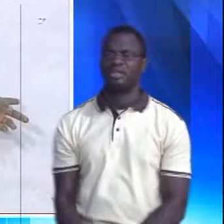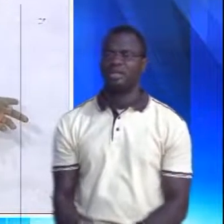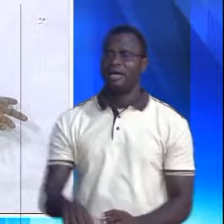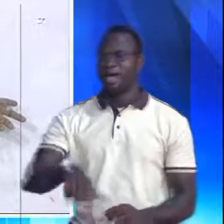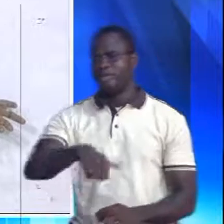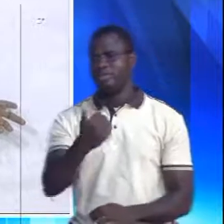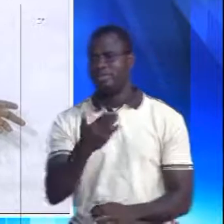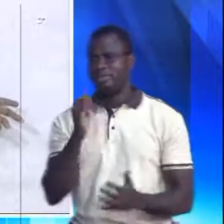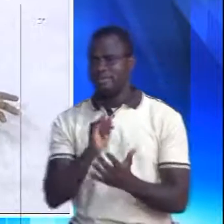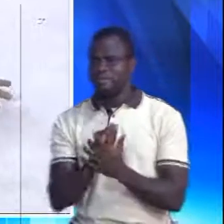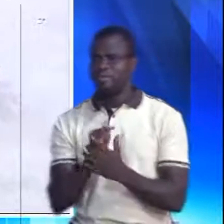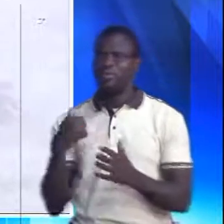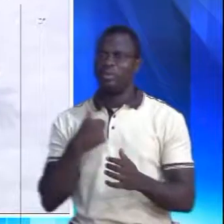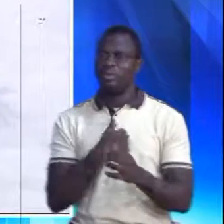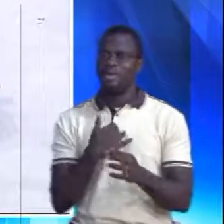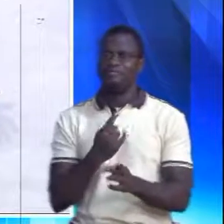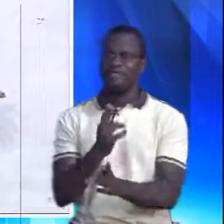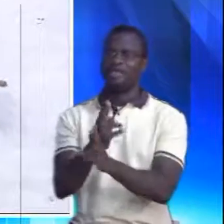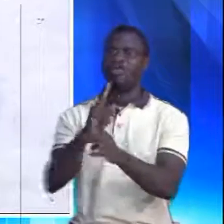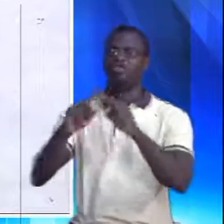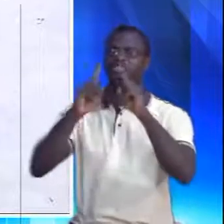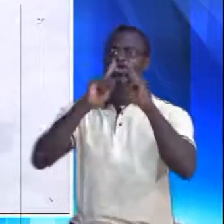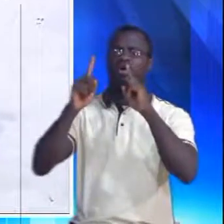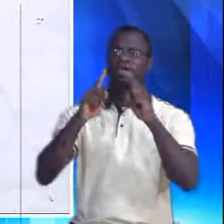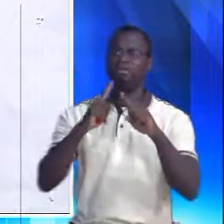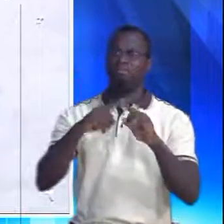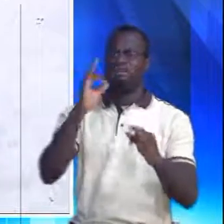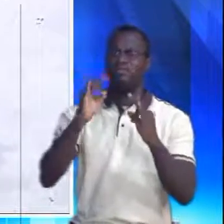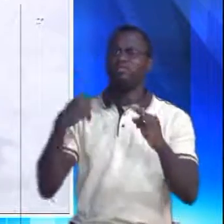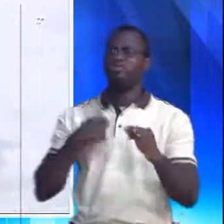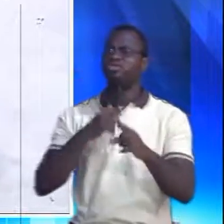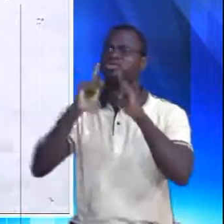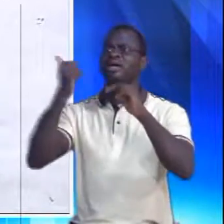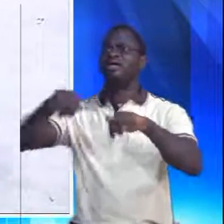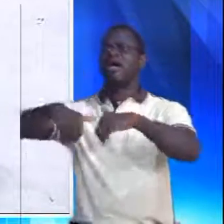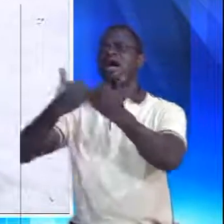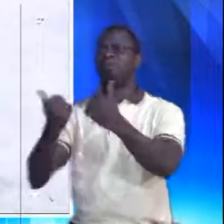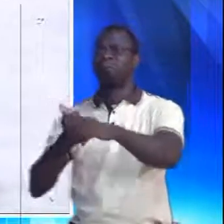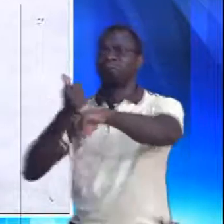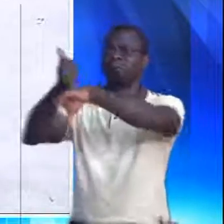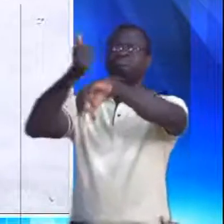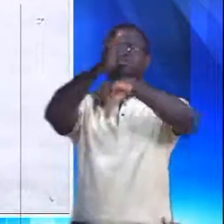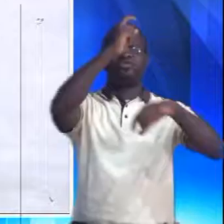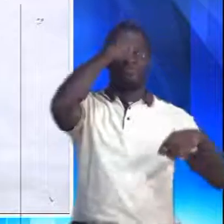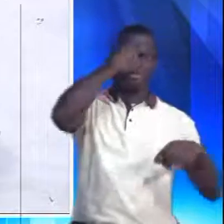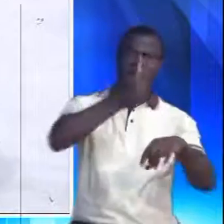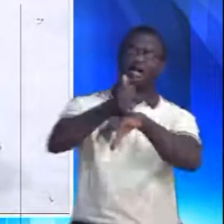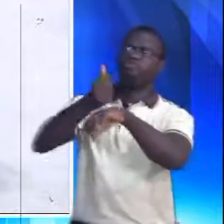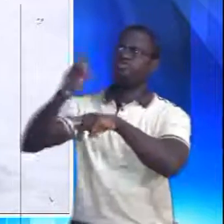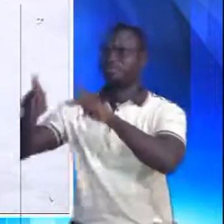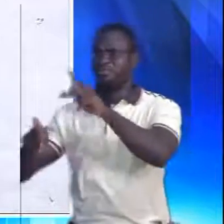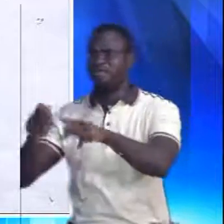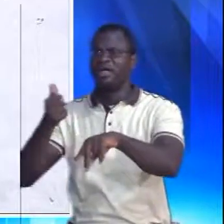government, or you accuse them wrongly. You say something that is